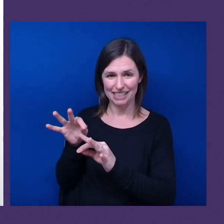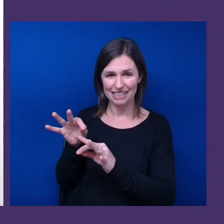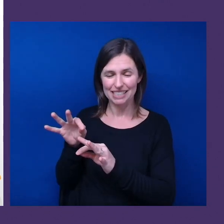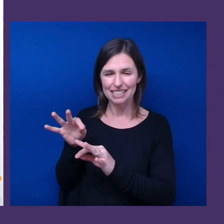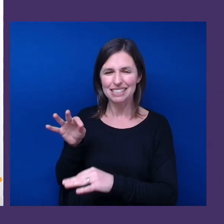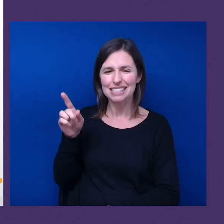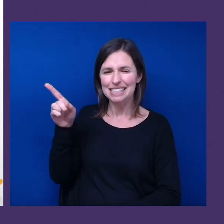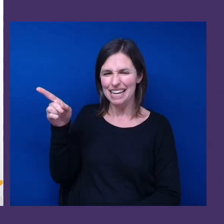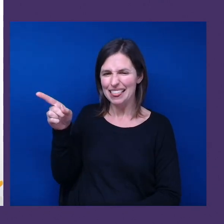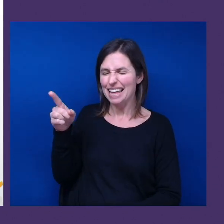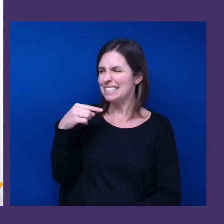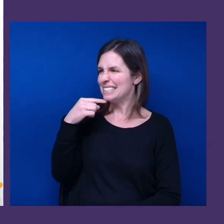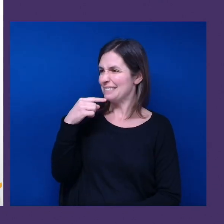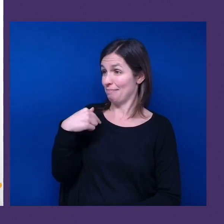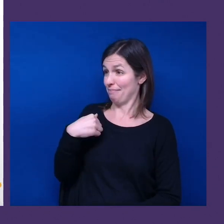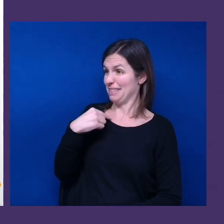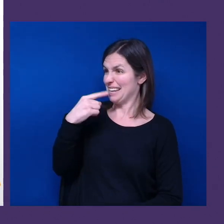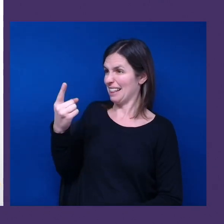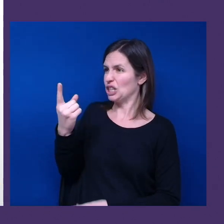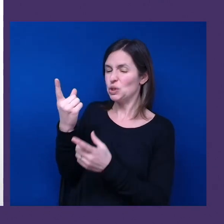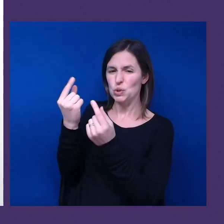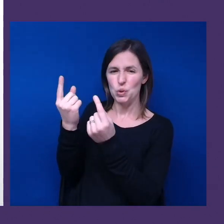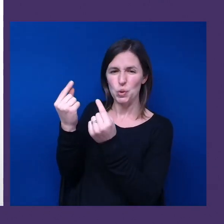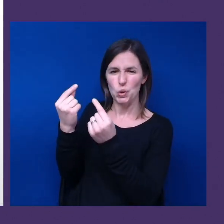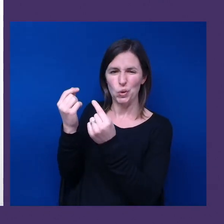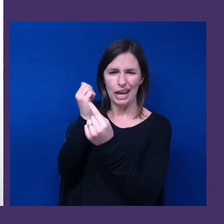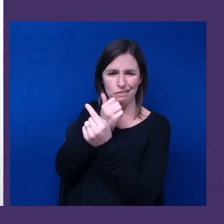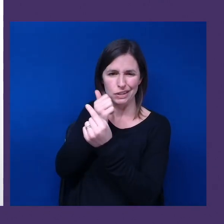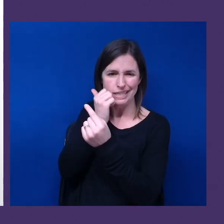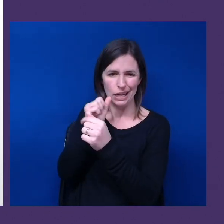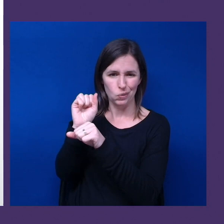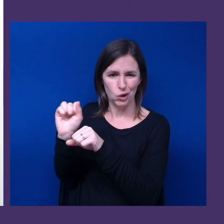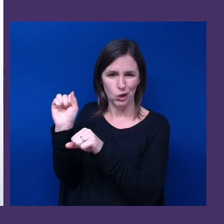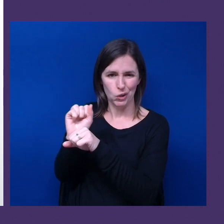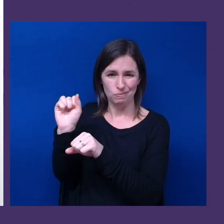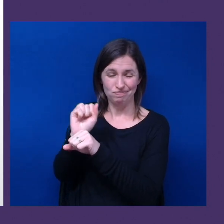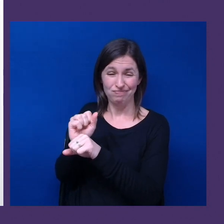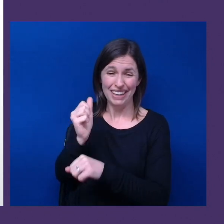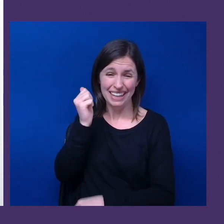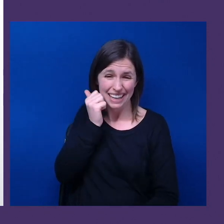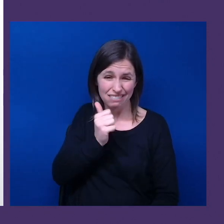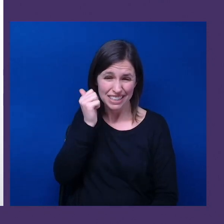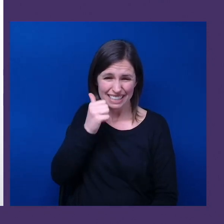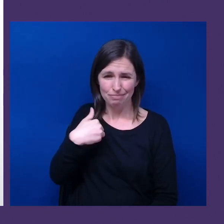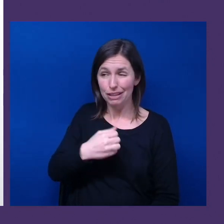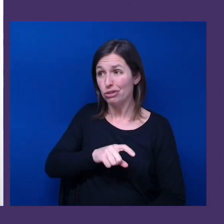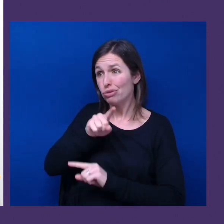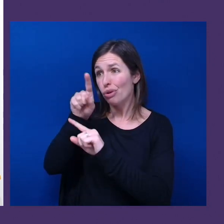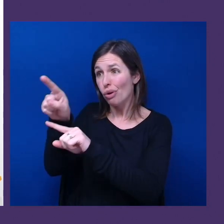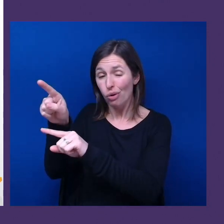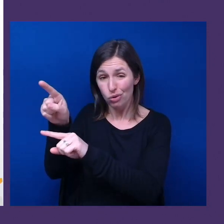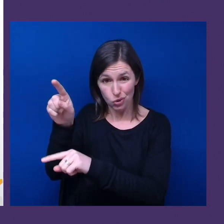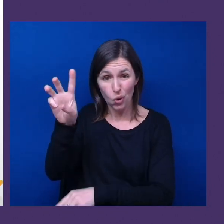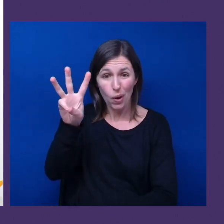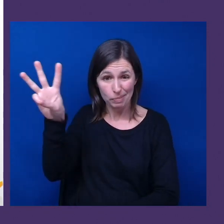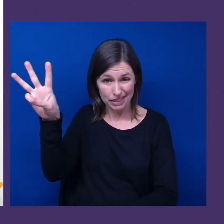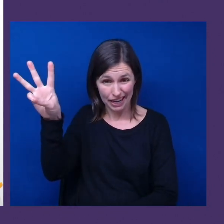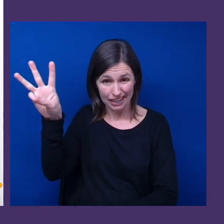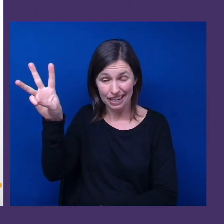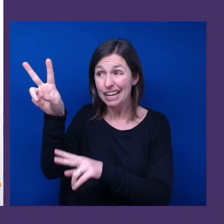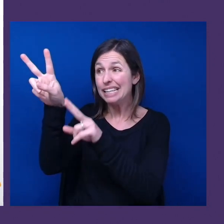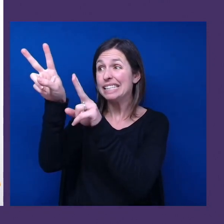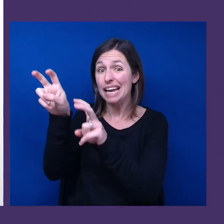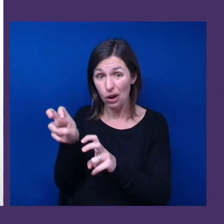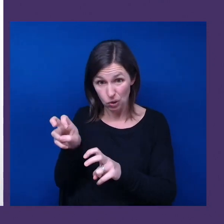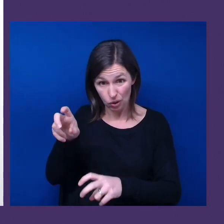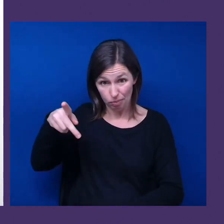for me. You see, every day I have to go to this site and download this PDF for a shipment, and then I have to